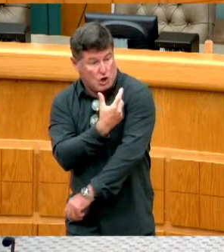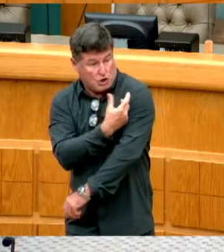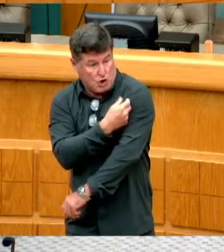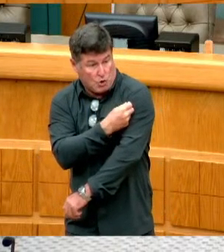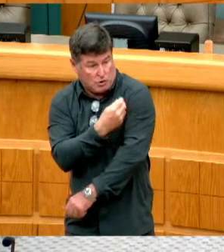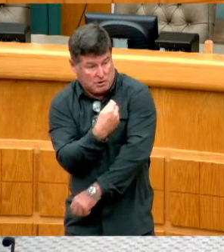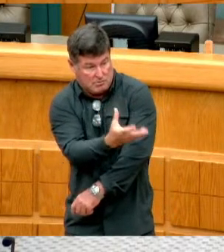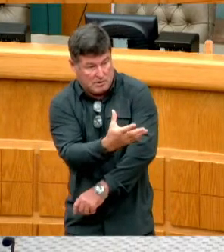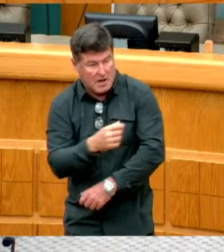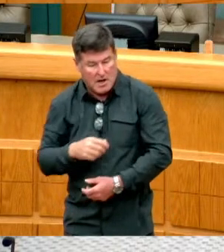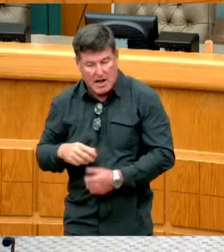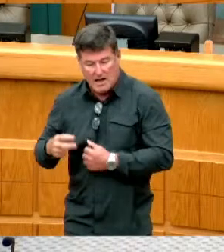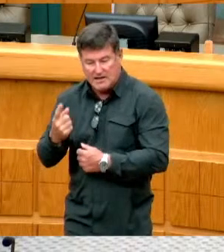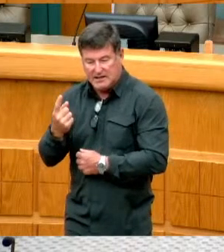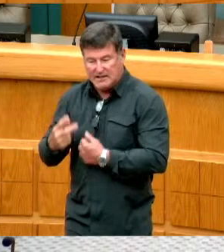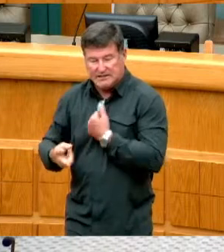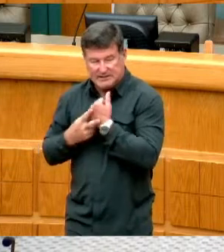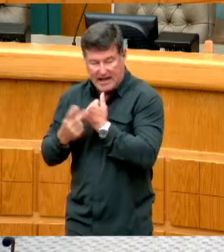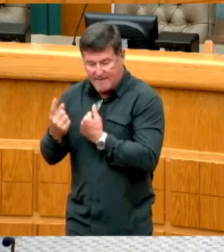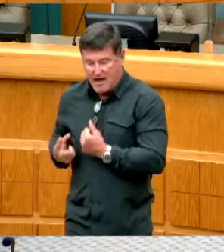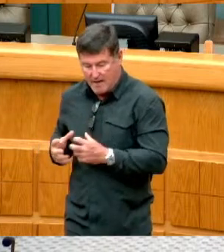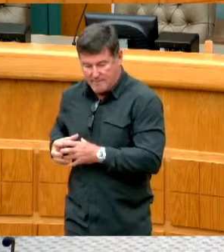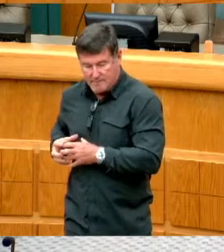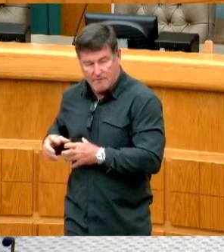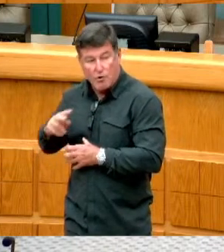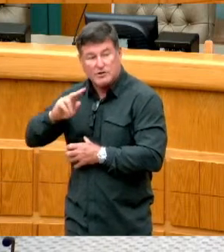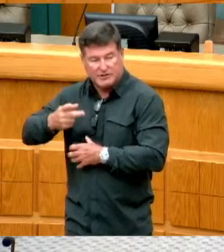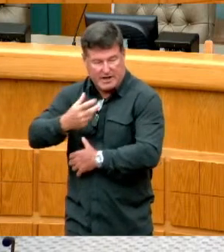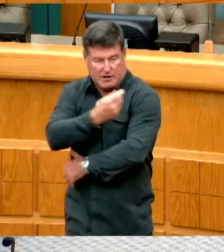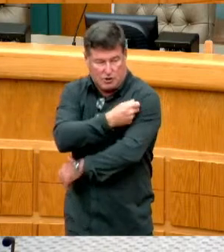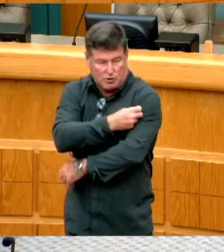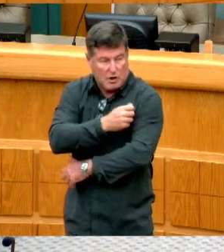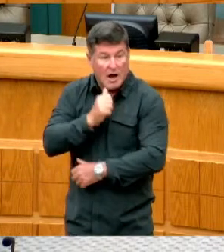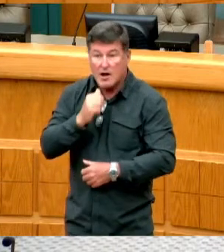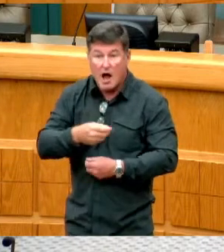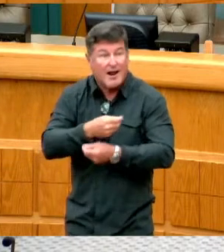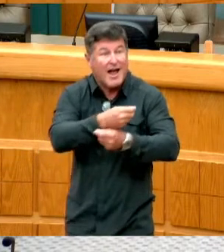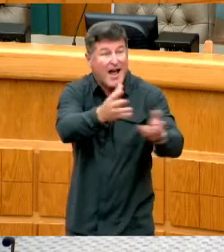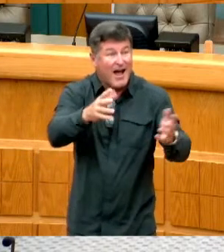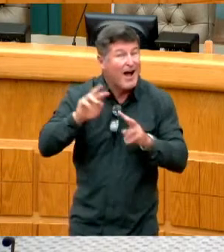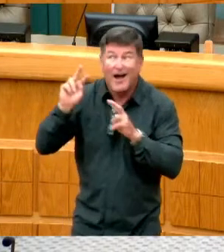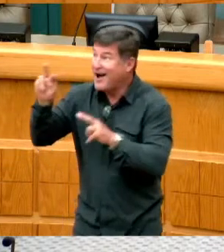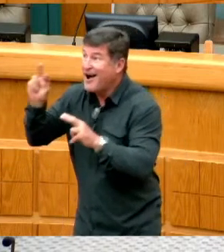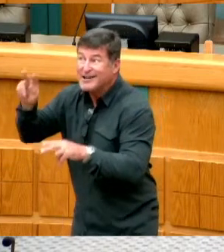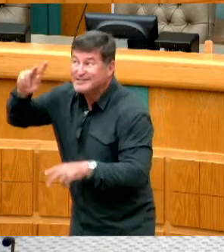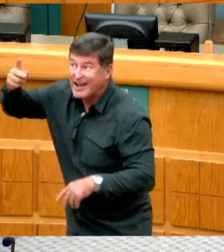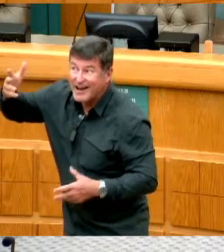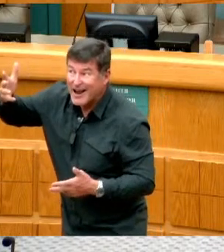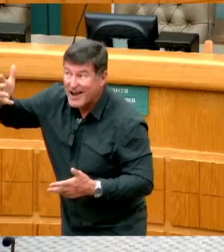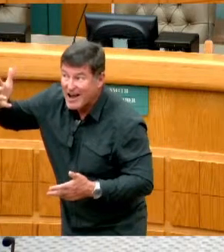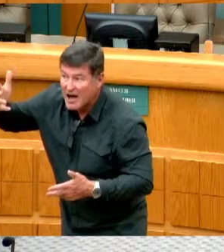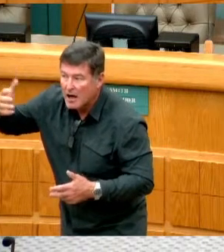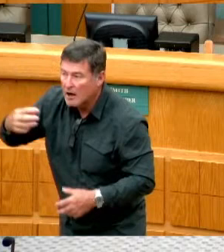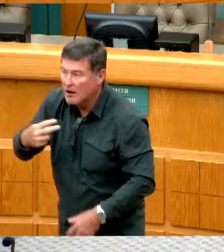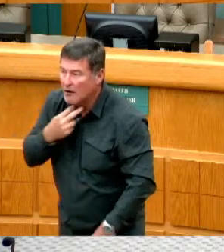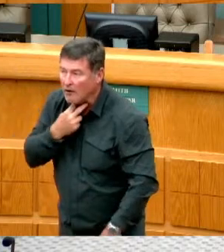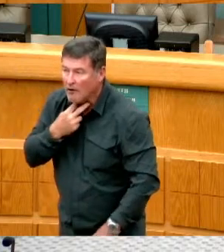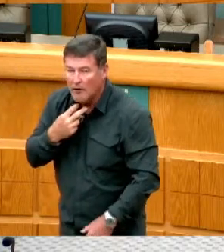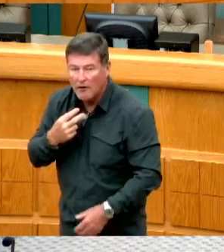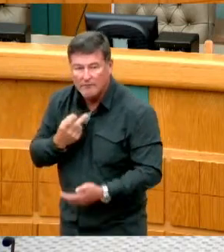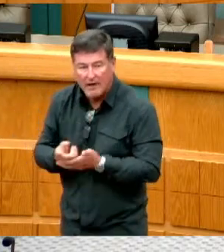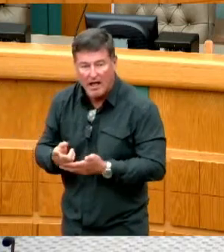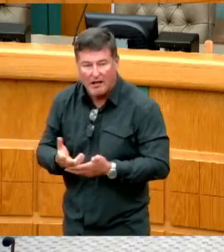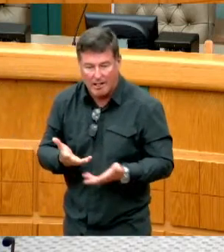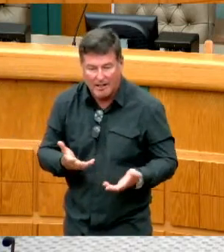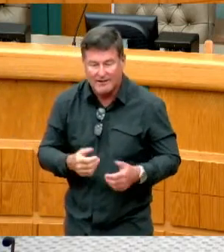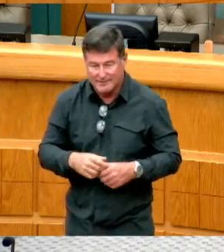for the next few weeks. The state of Texas knows that the doses they send need a second dose in a timely manner. They know